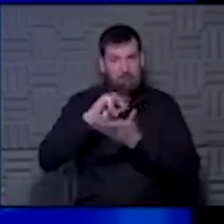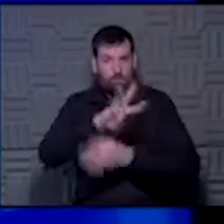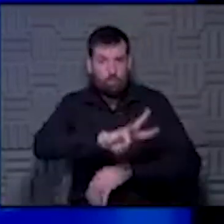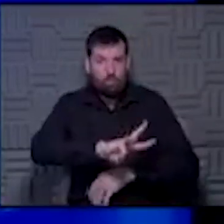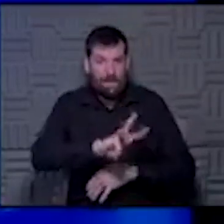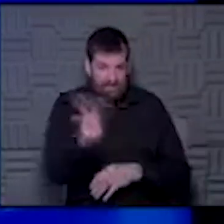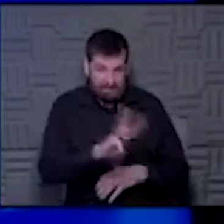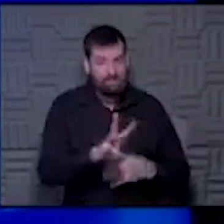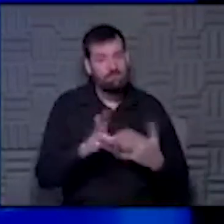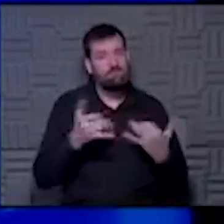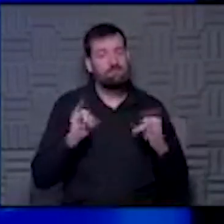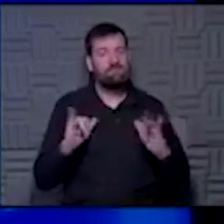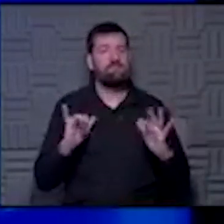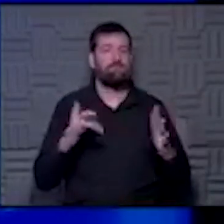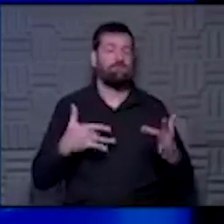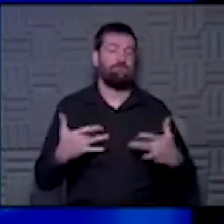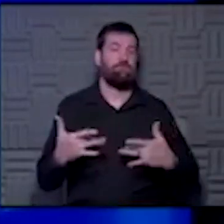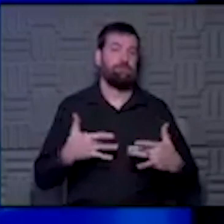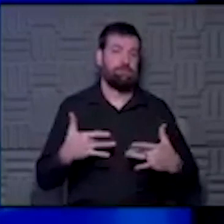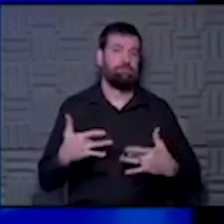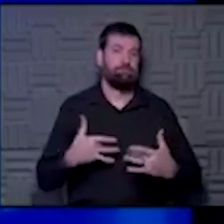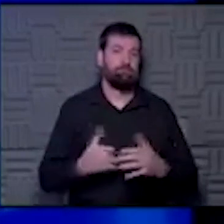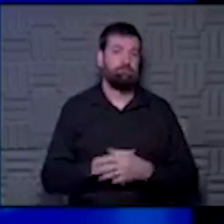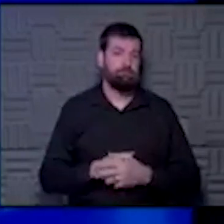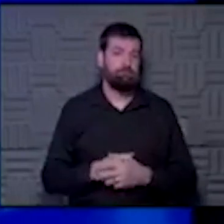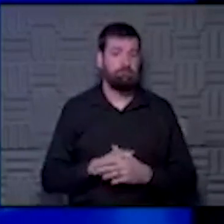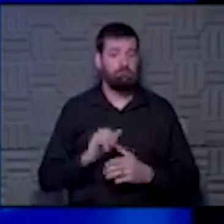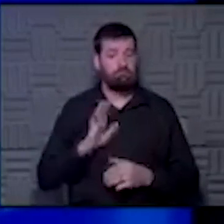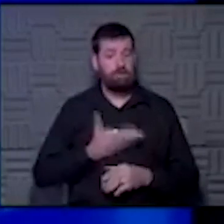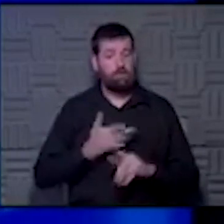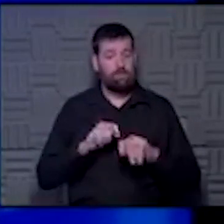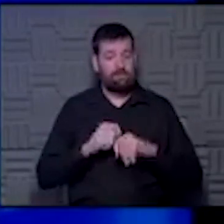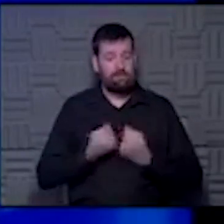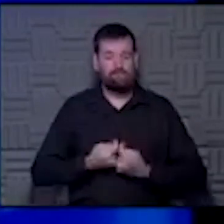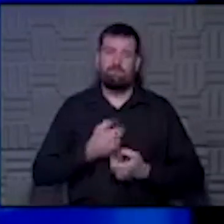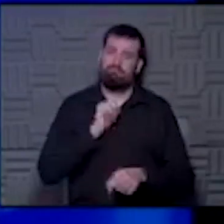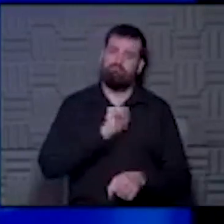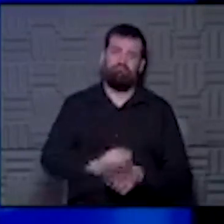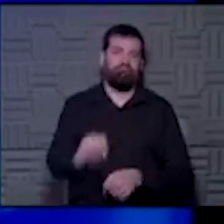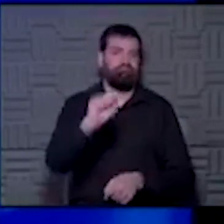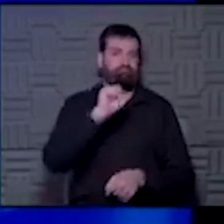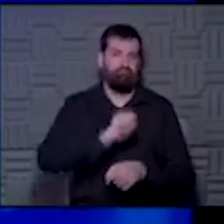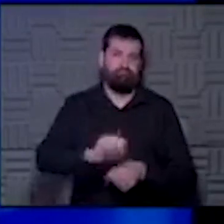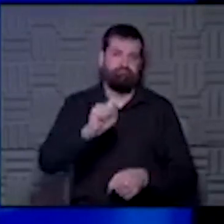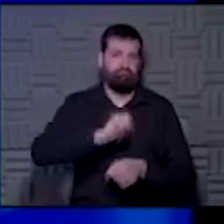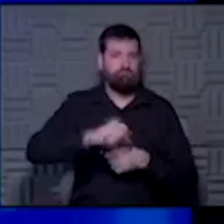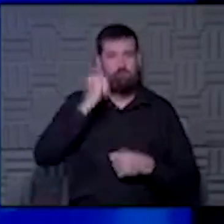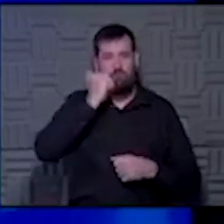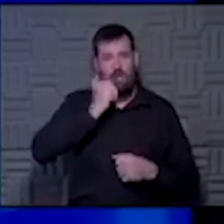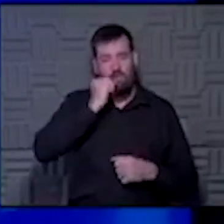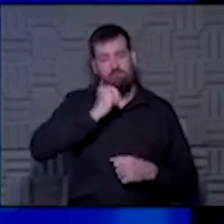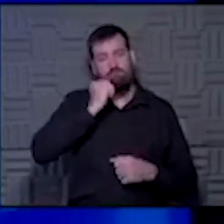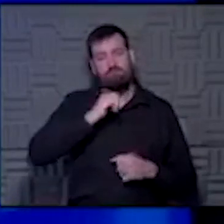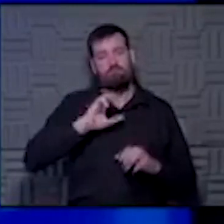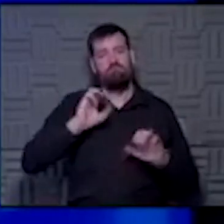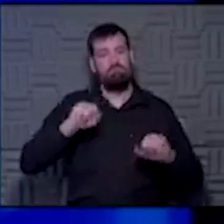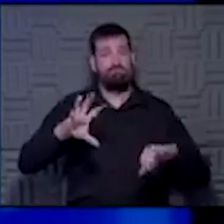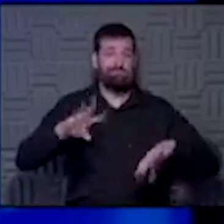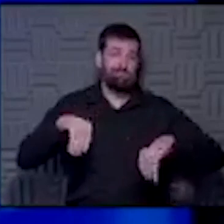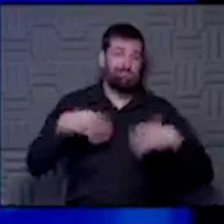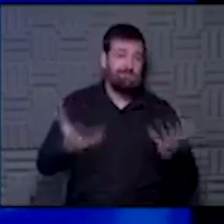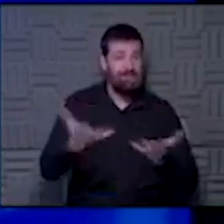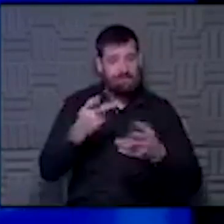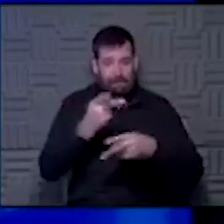to be concerning. Our teams are here and working hard every day to make sure that we can provide the care that we